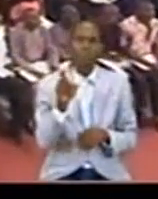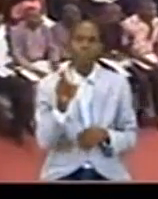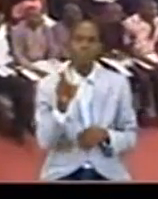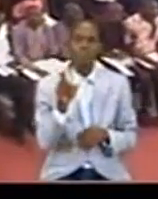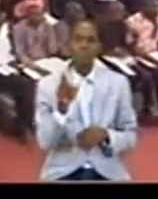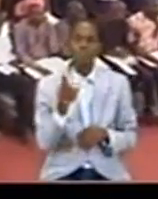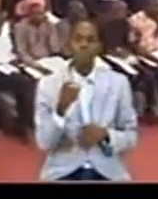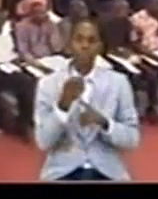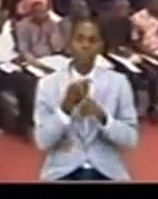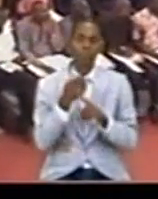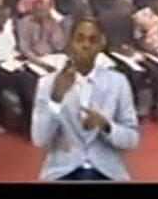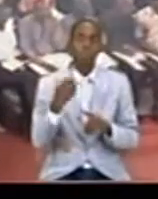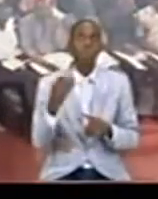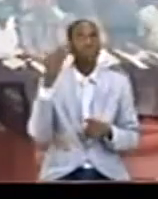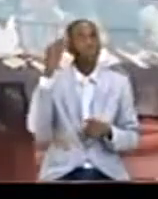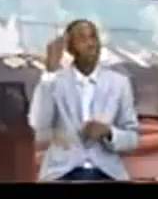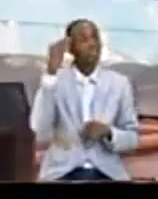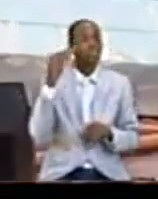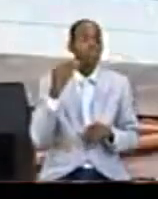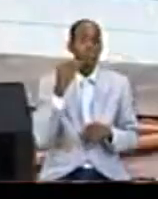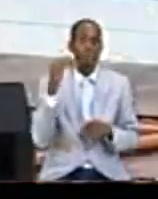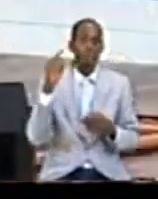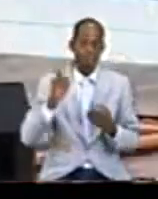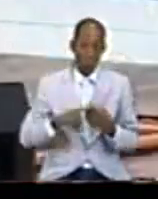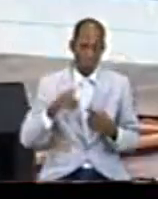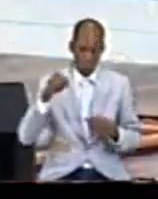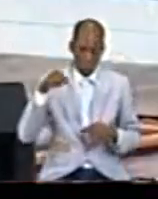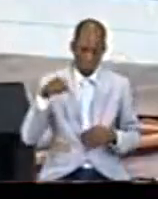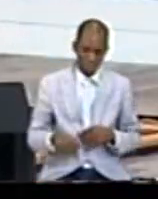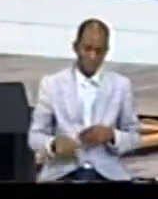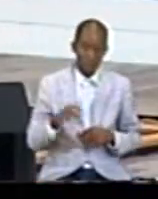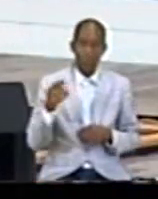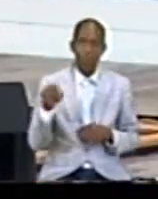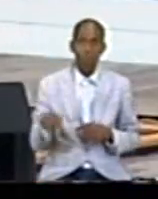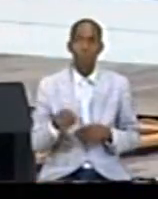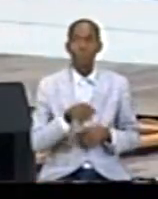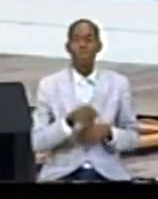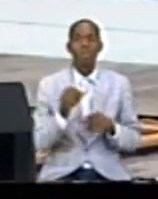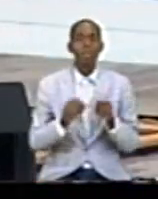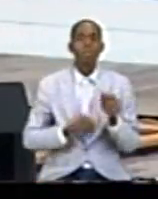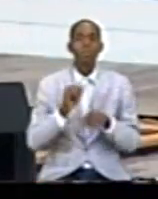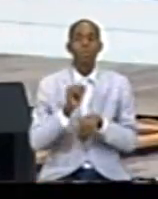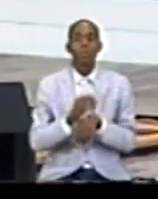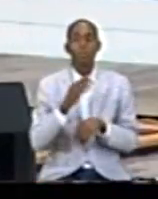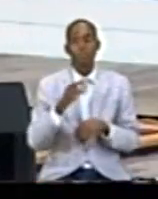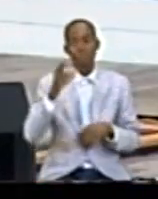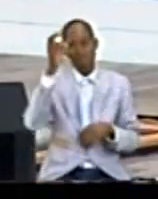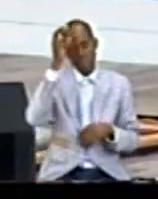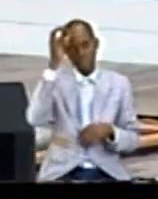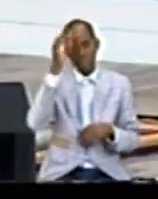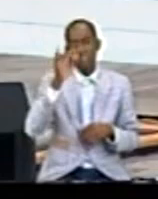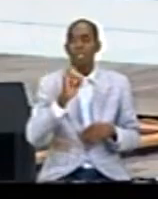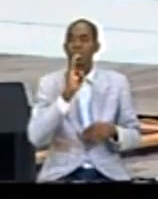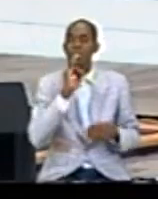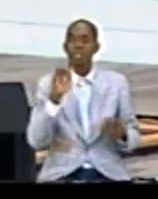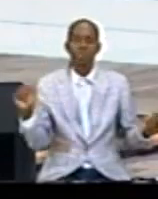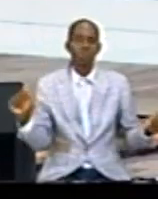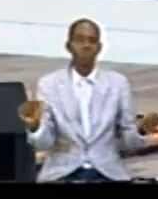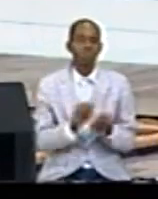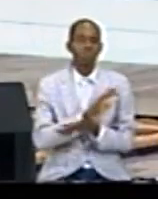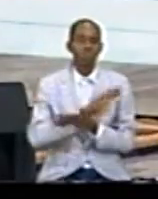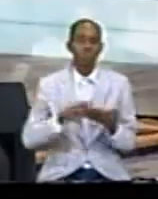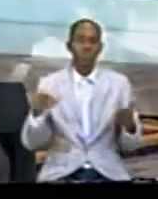From the top of your head to the tip of your toe. Every work of the devil is destroyed